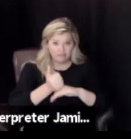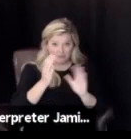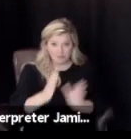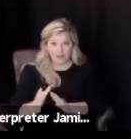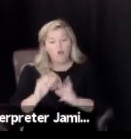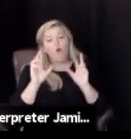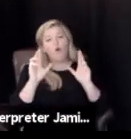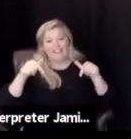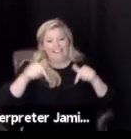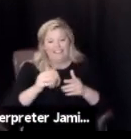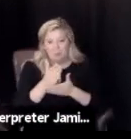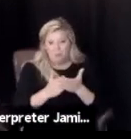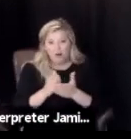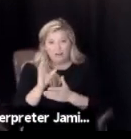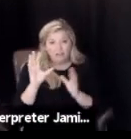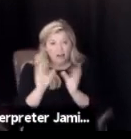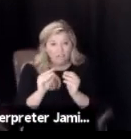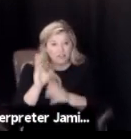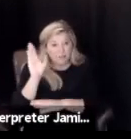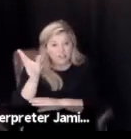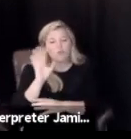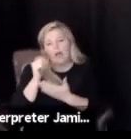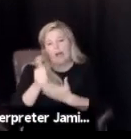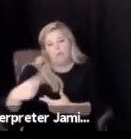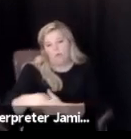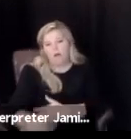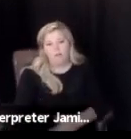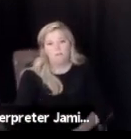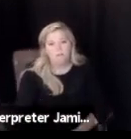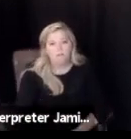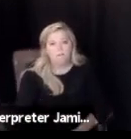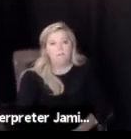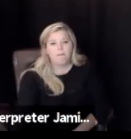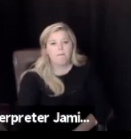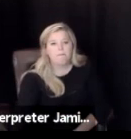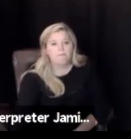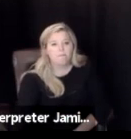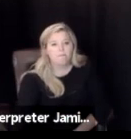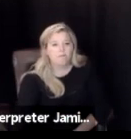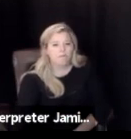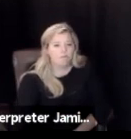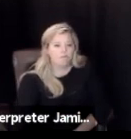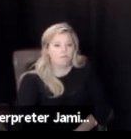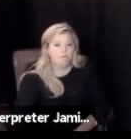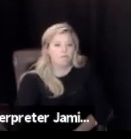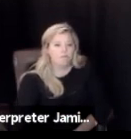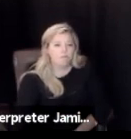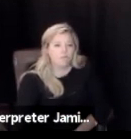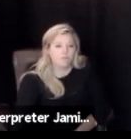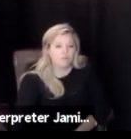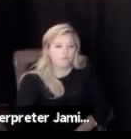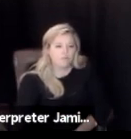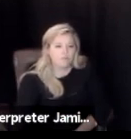this piece is going to help you. Let me see if I can close this out. All right.